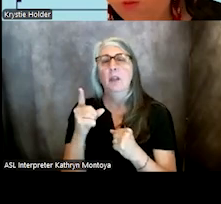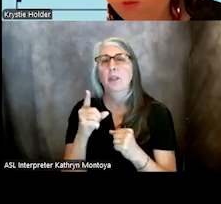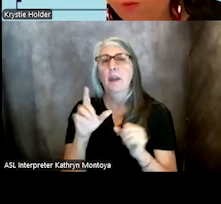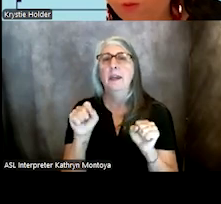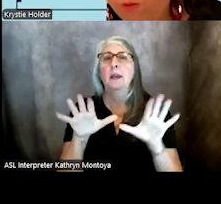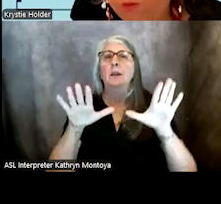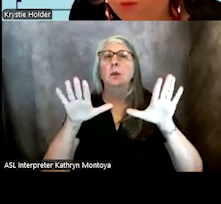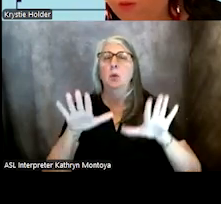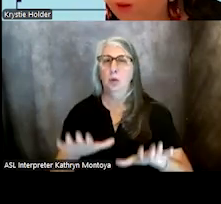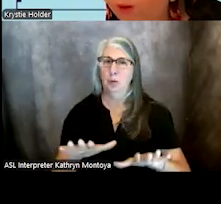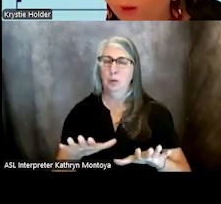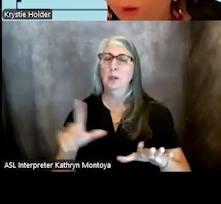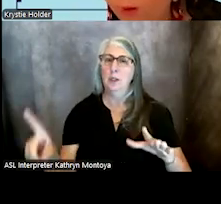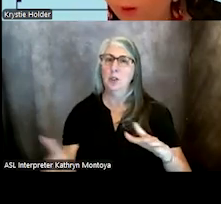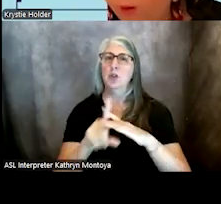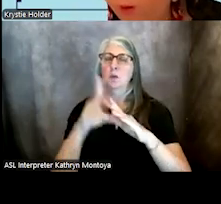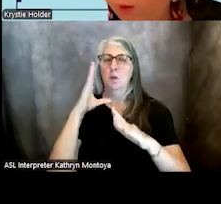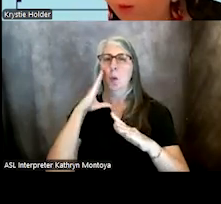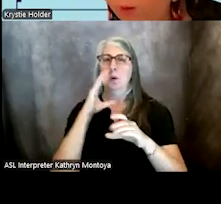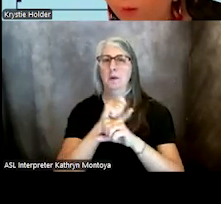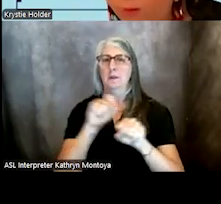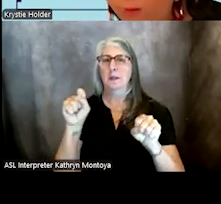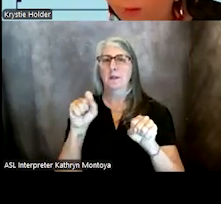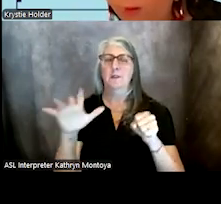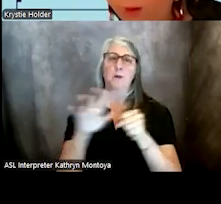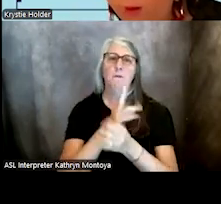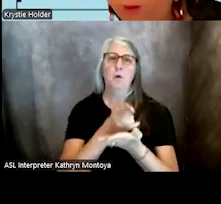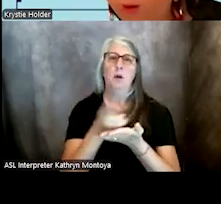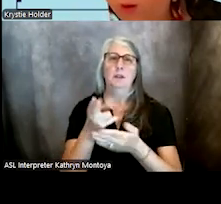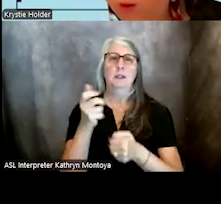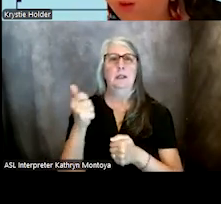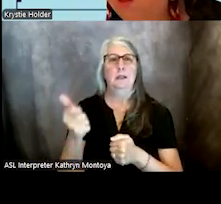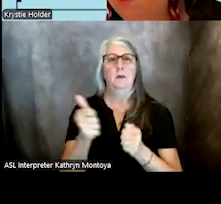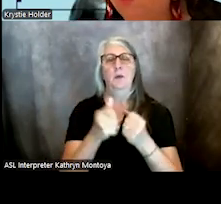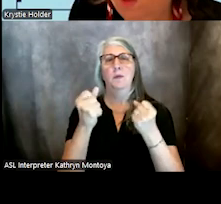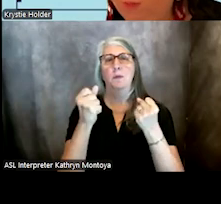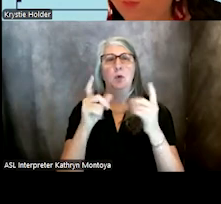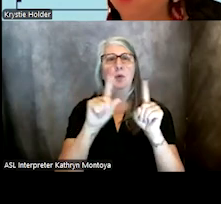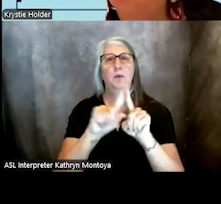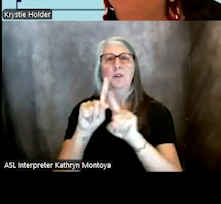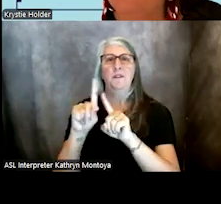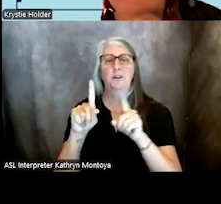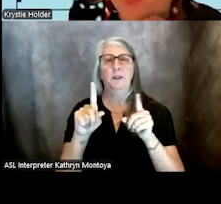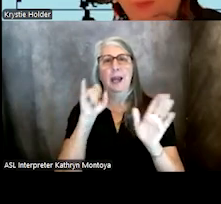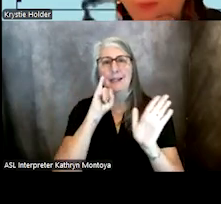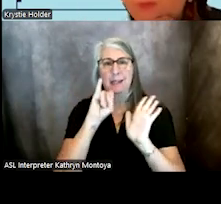and show up in this space as their full authentic self with their multiple intersecting identities. So I